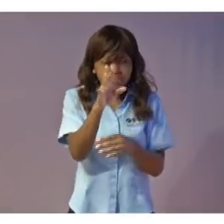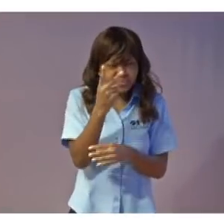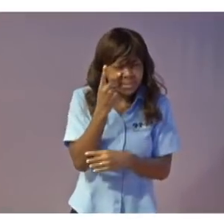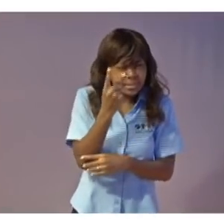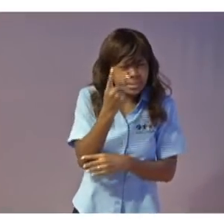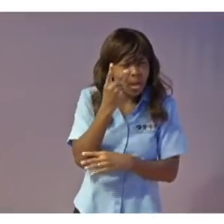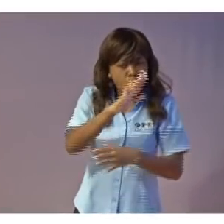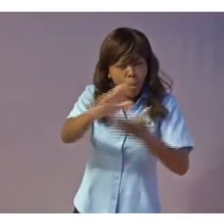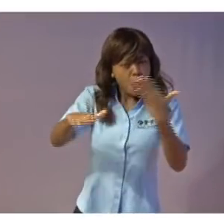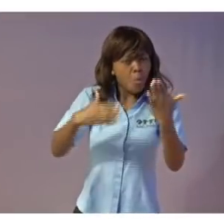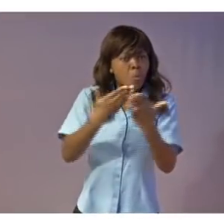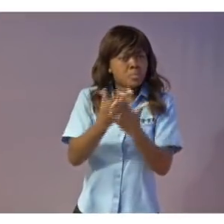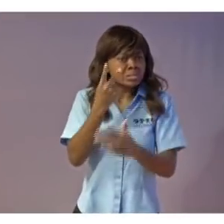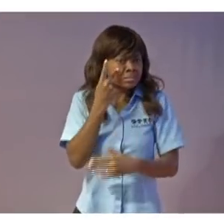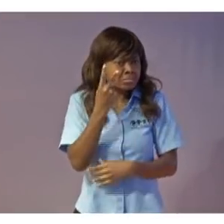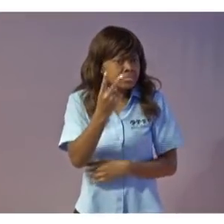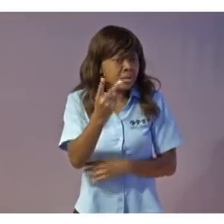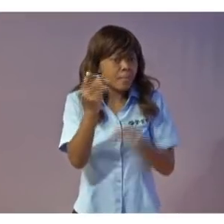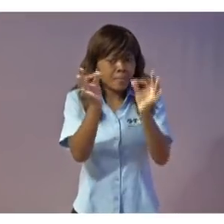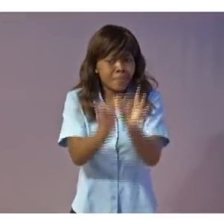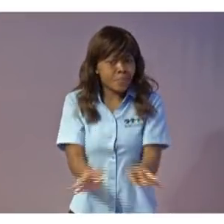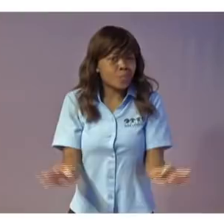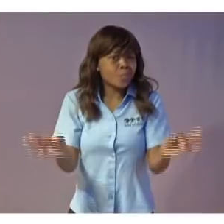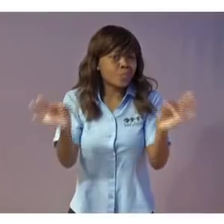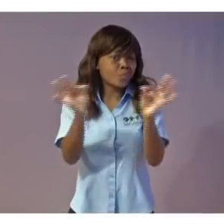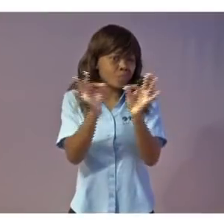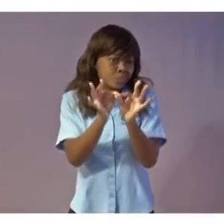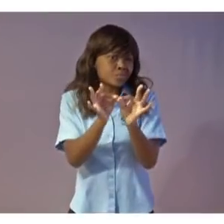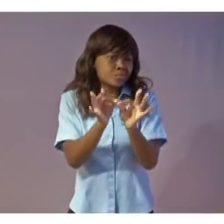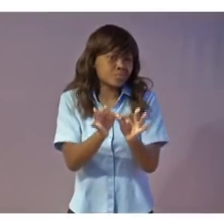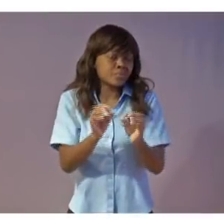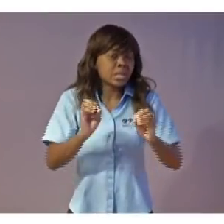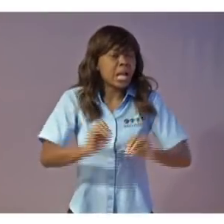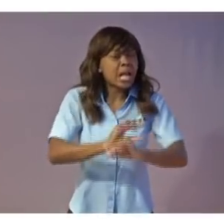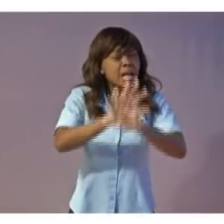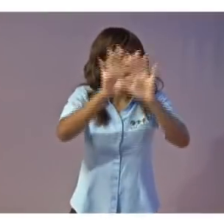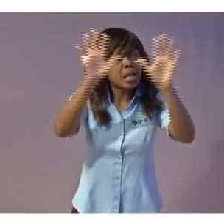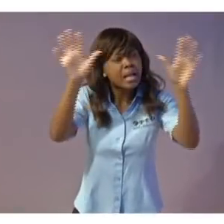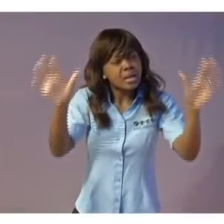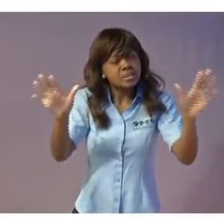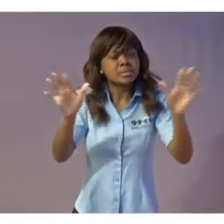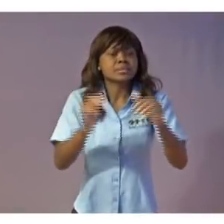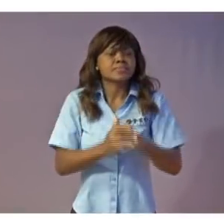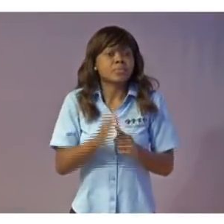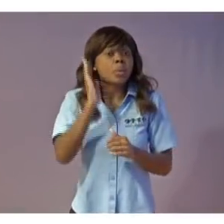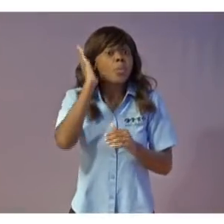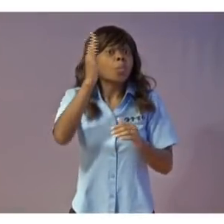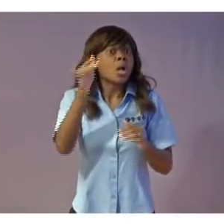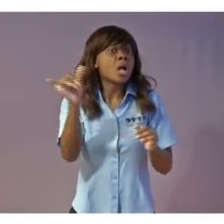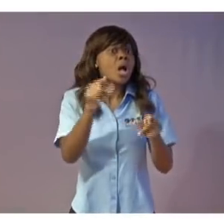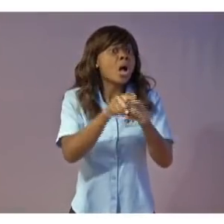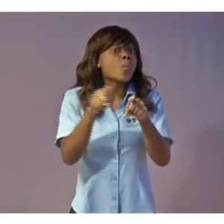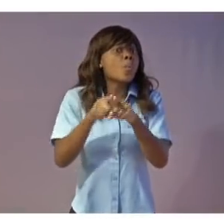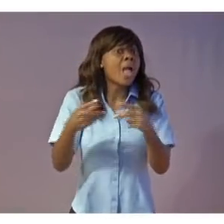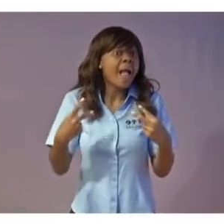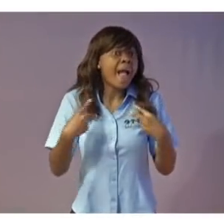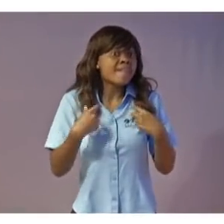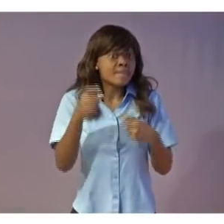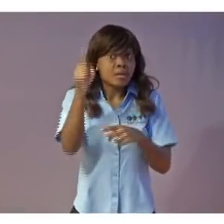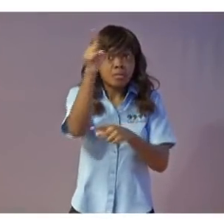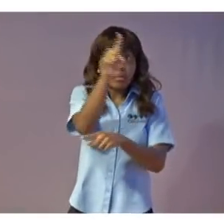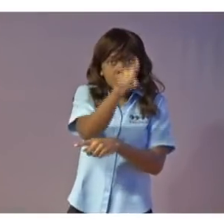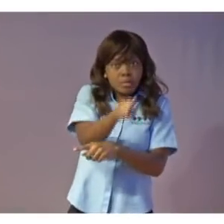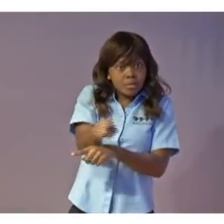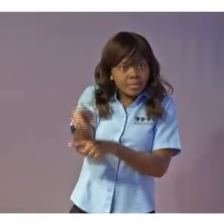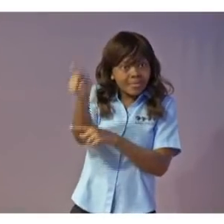this because this is important. We'll be given in pie chart formula patients by vaccination status